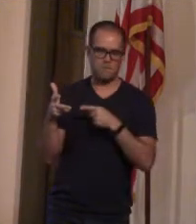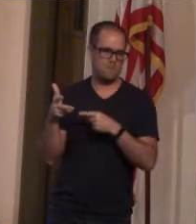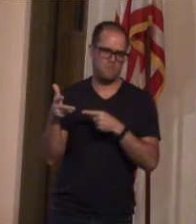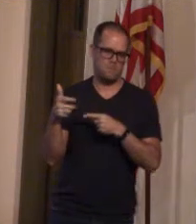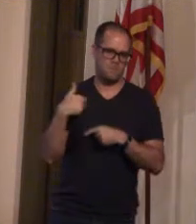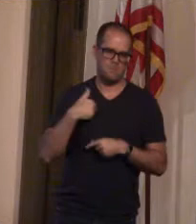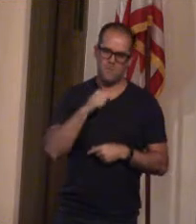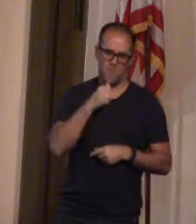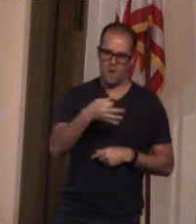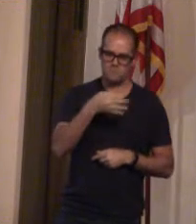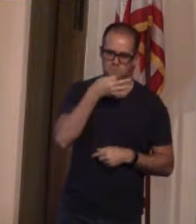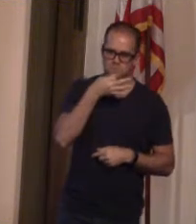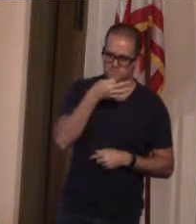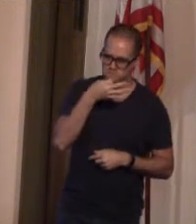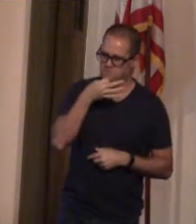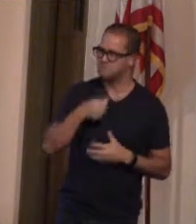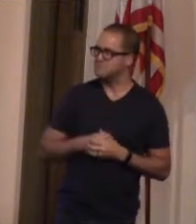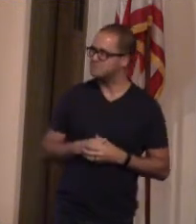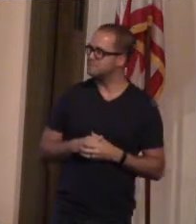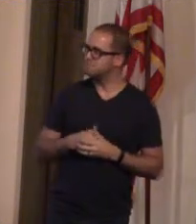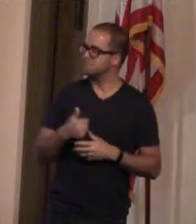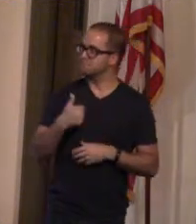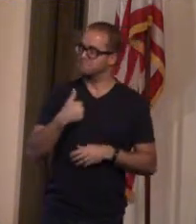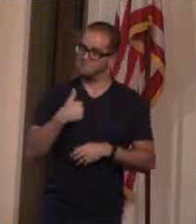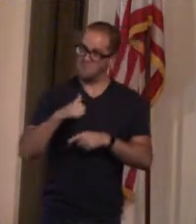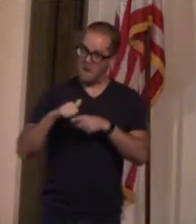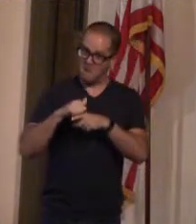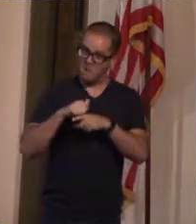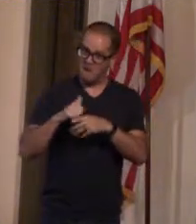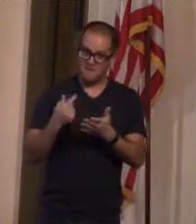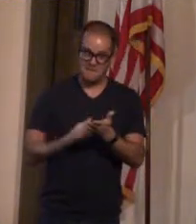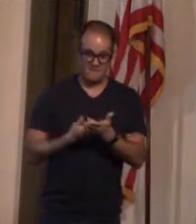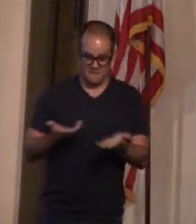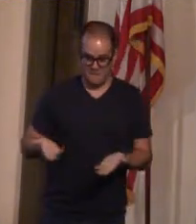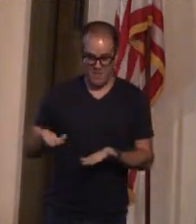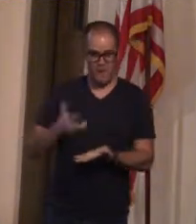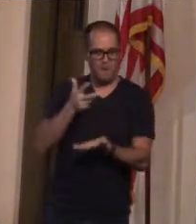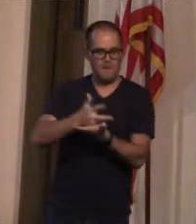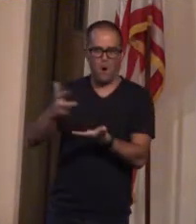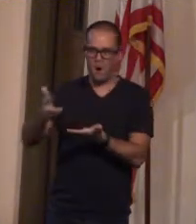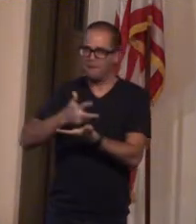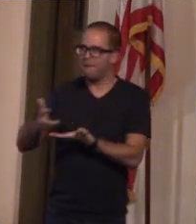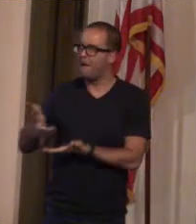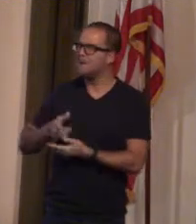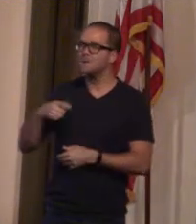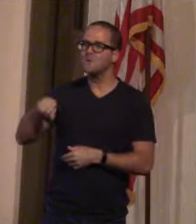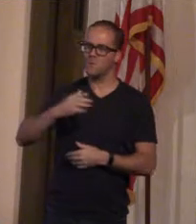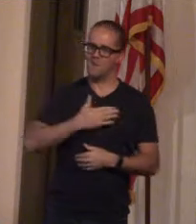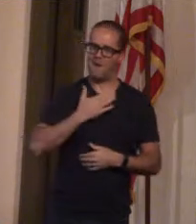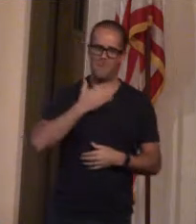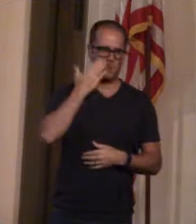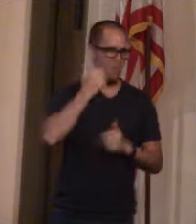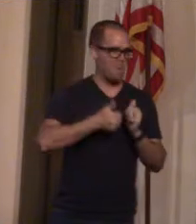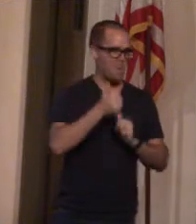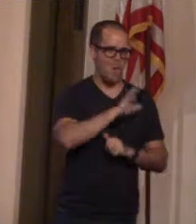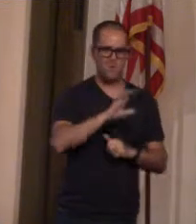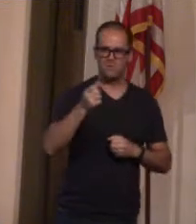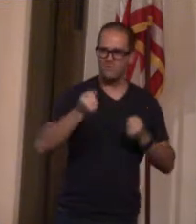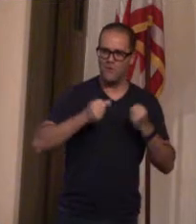I got covetousness going on, because backing up is not my best thing.